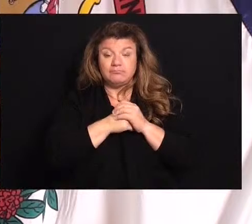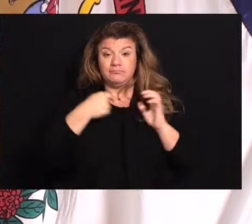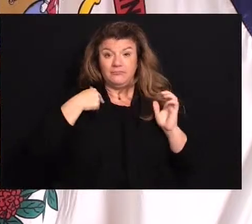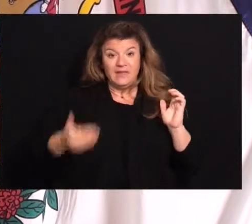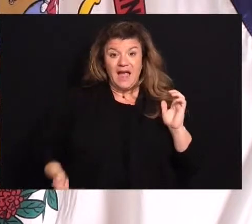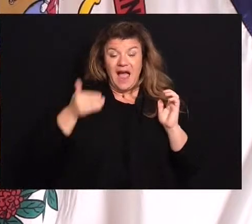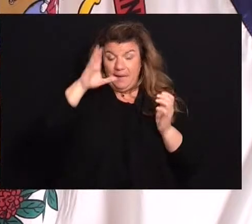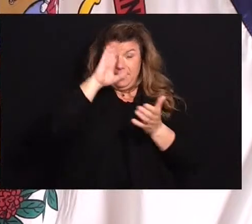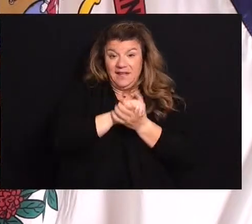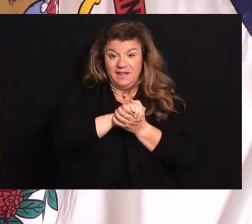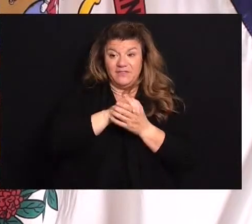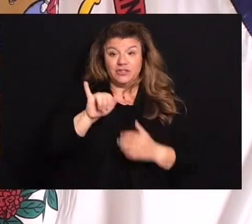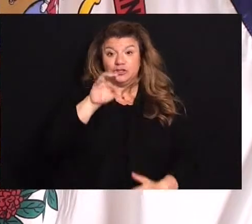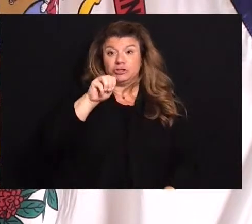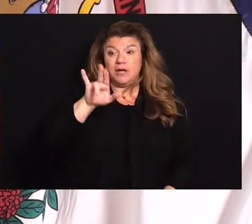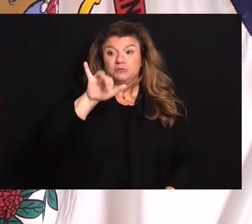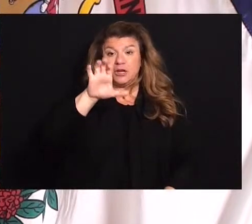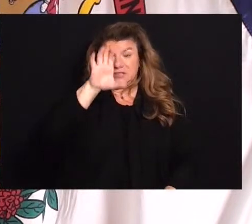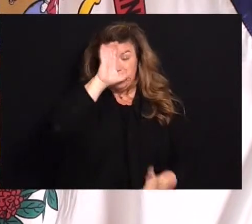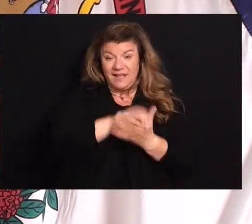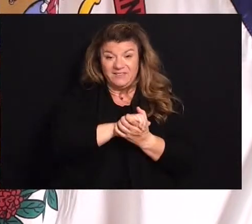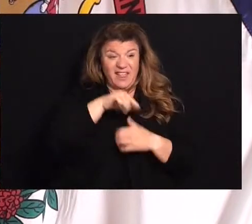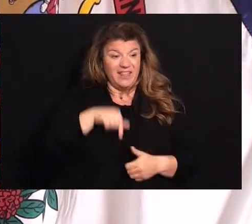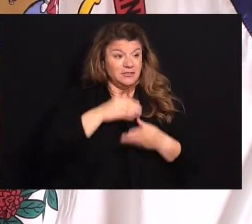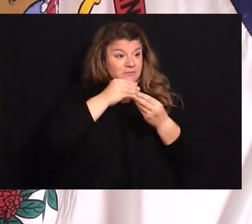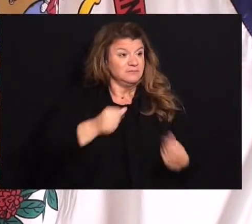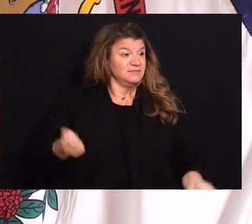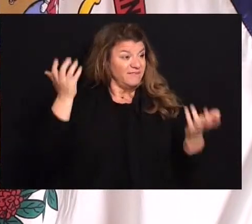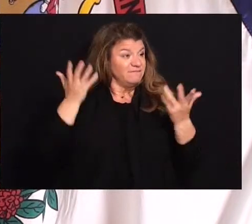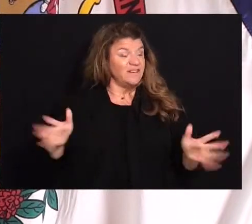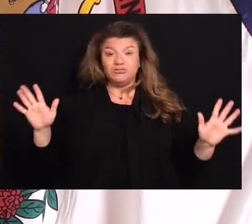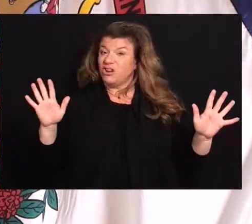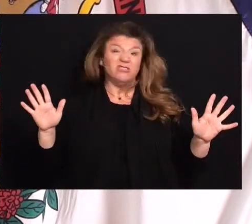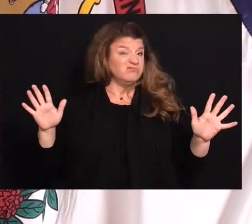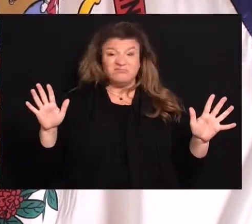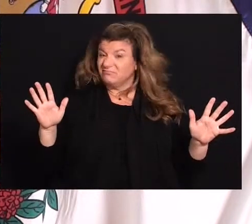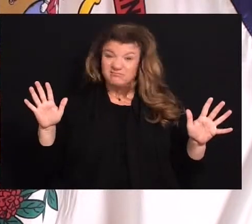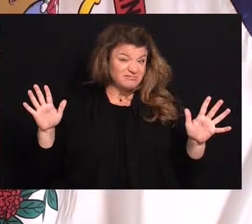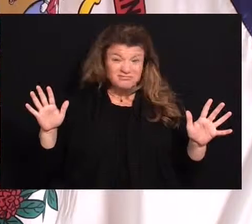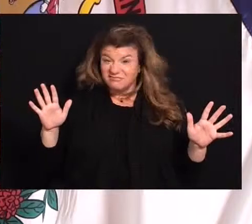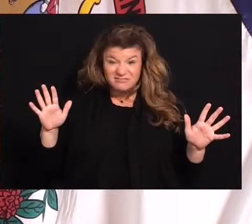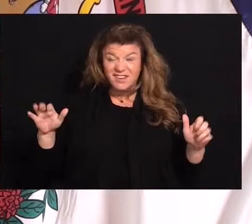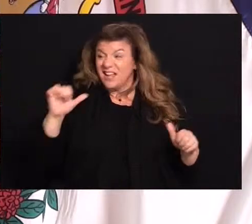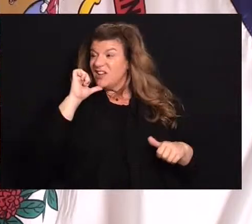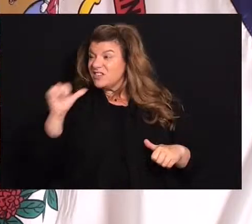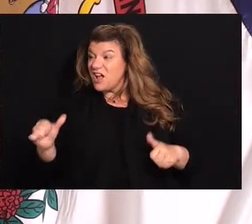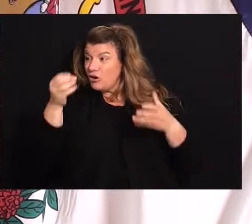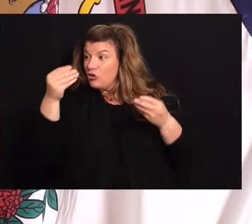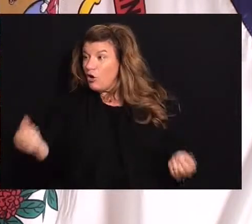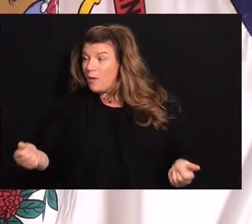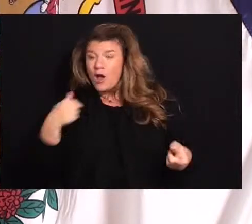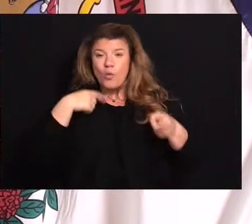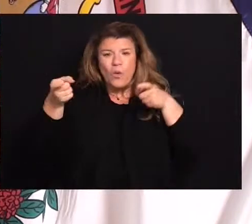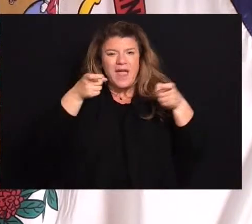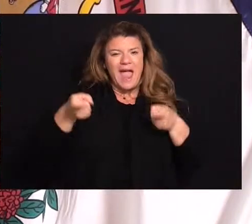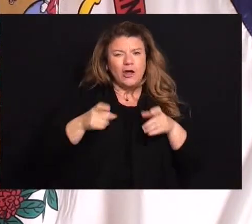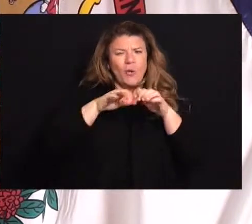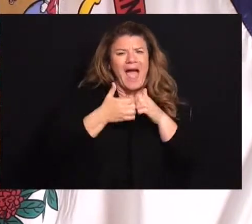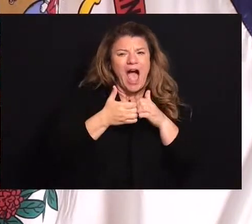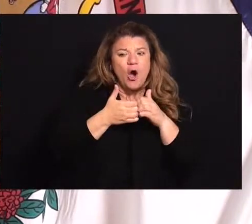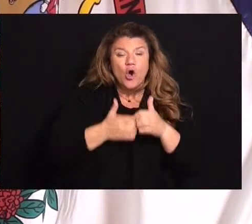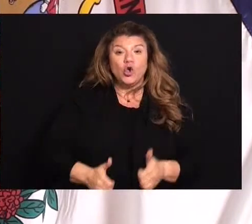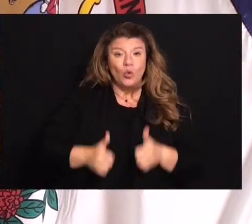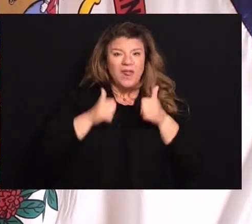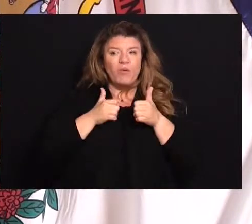Justice believes, this thing's not going to go away. And if it's not going to go away, then how do we handle it? We live with it. We find